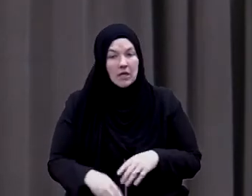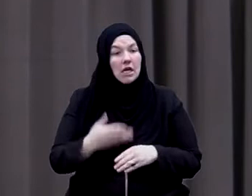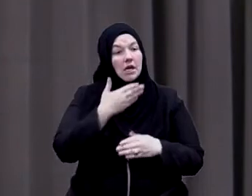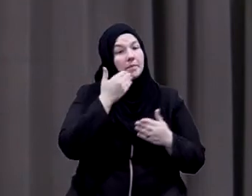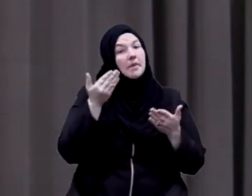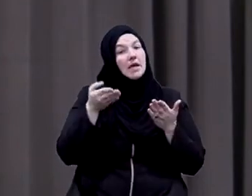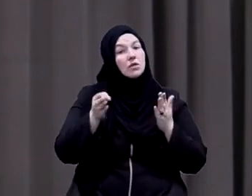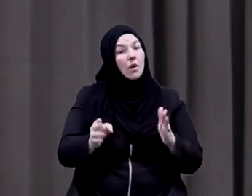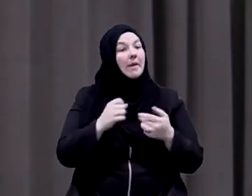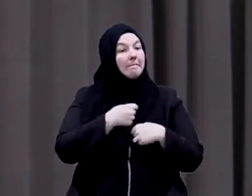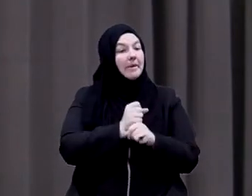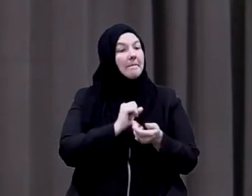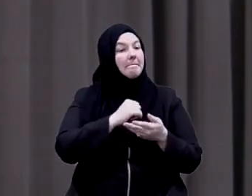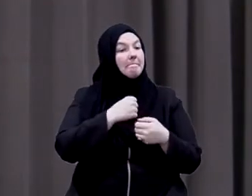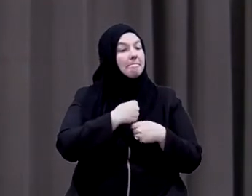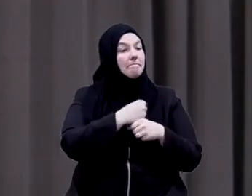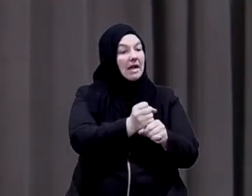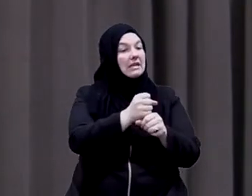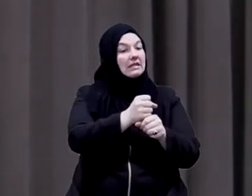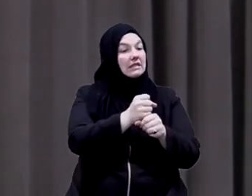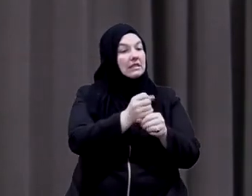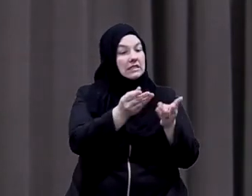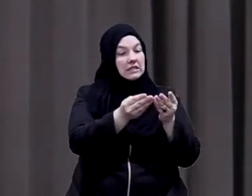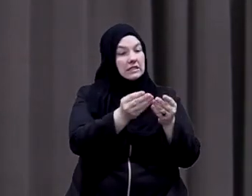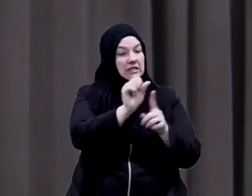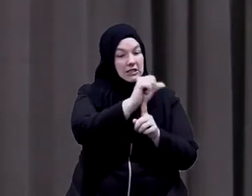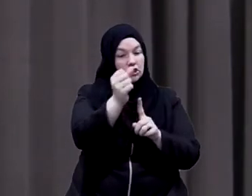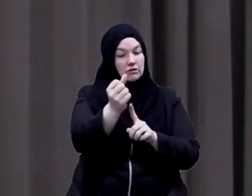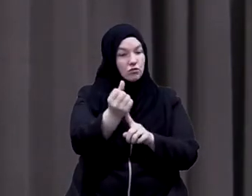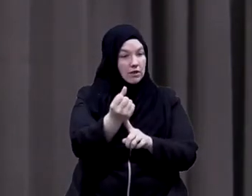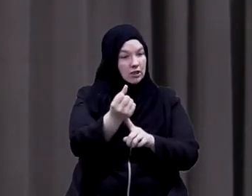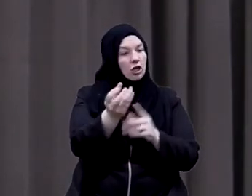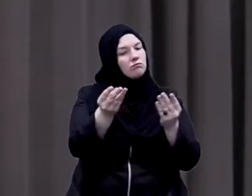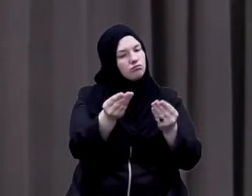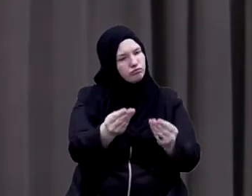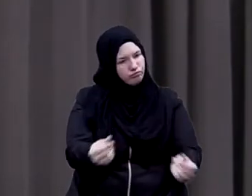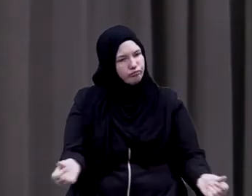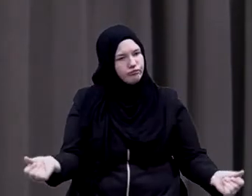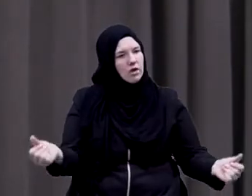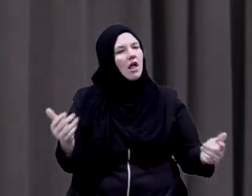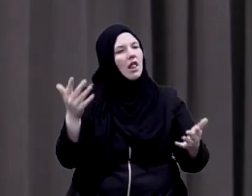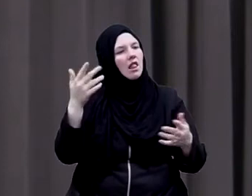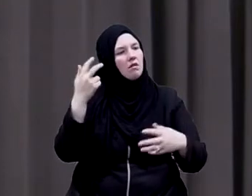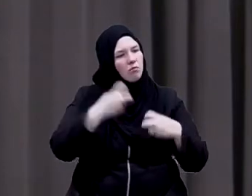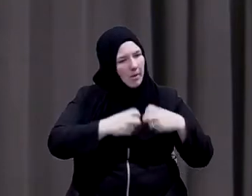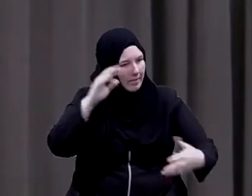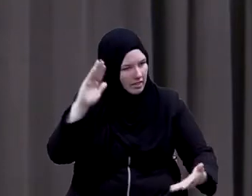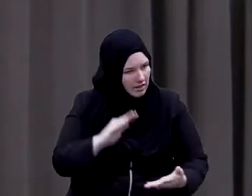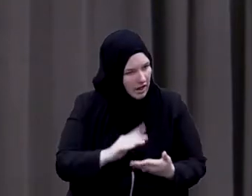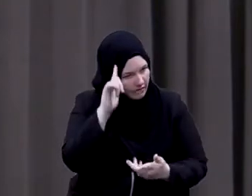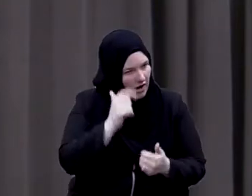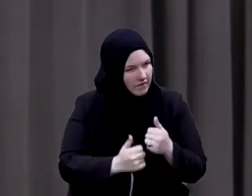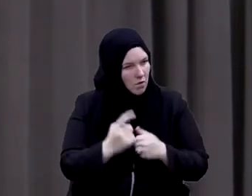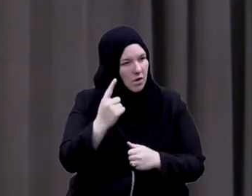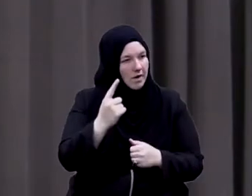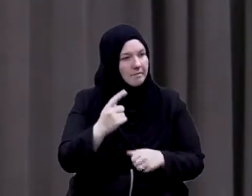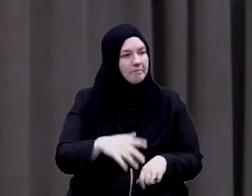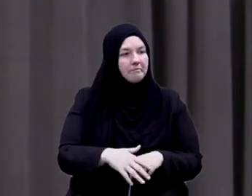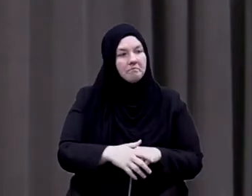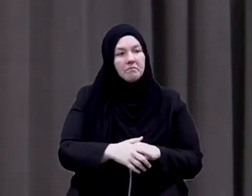make the situation less conflicting and less troublesome for everybody.